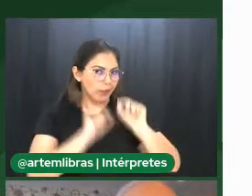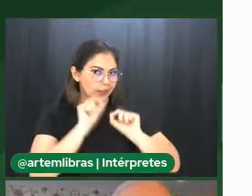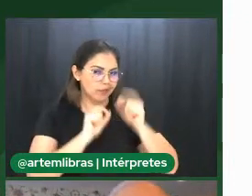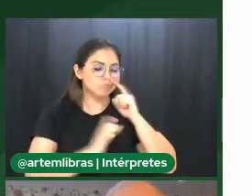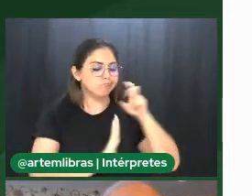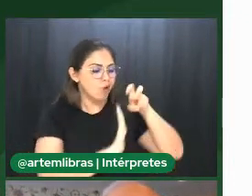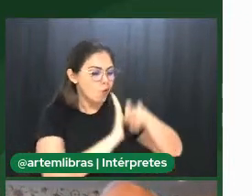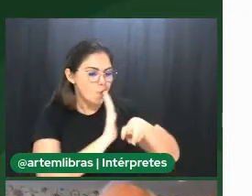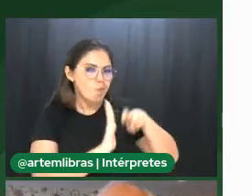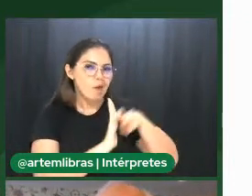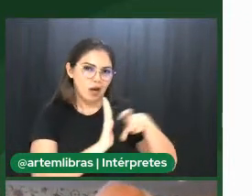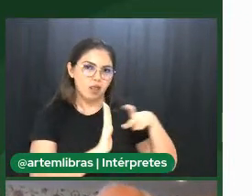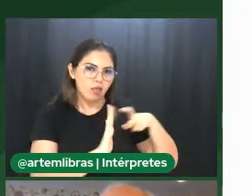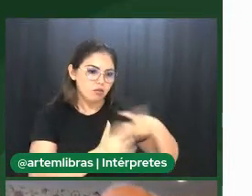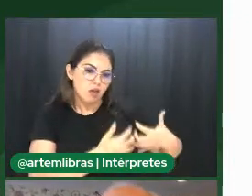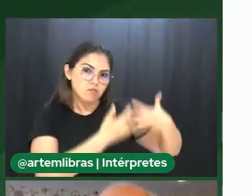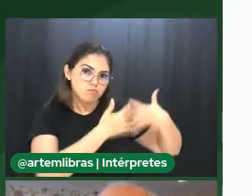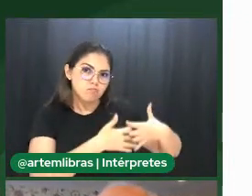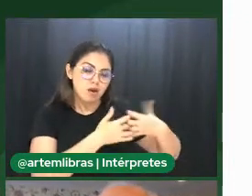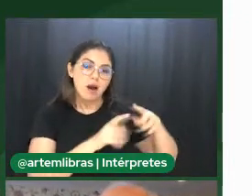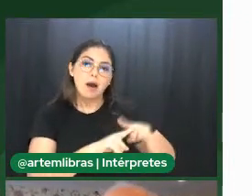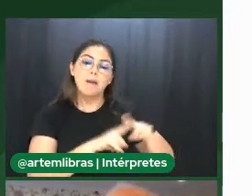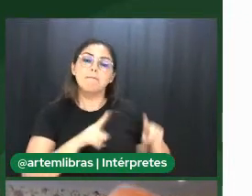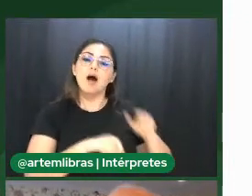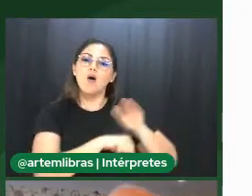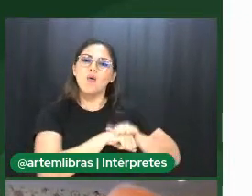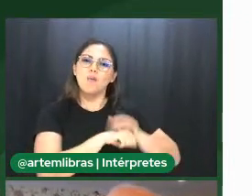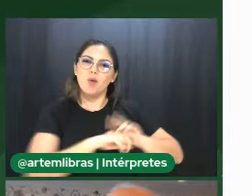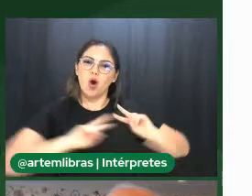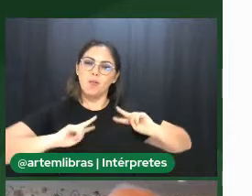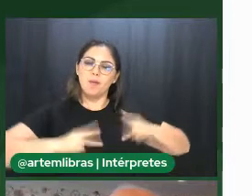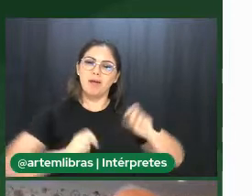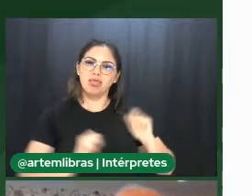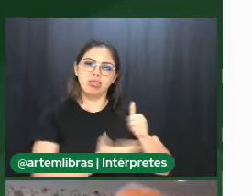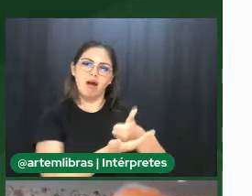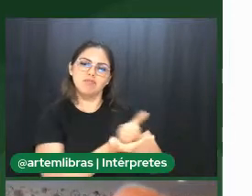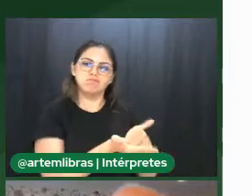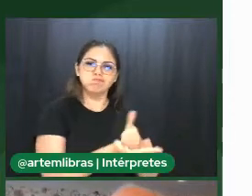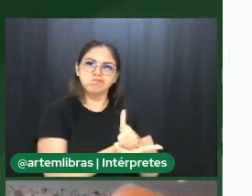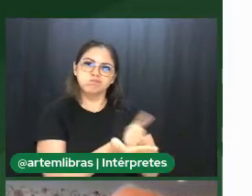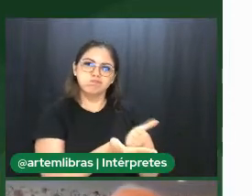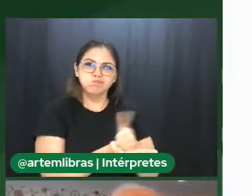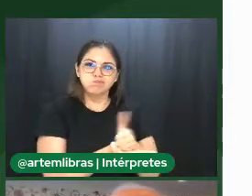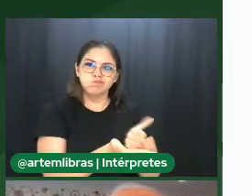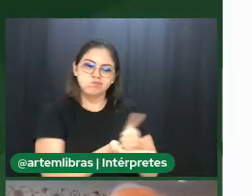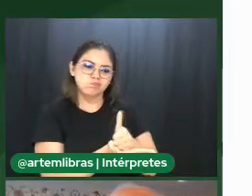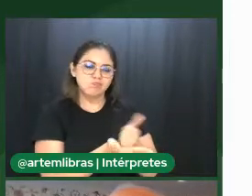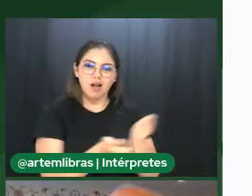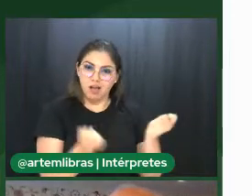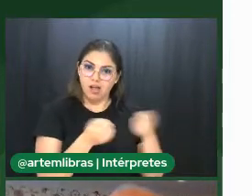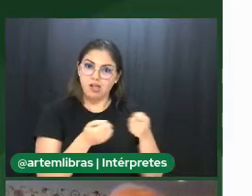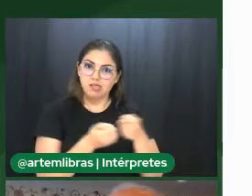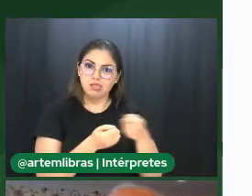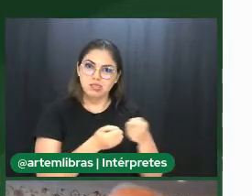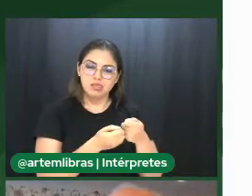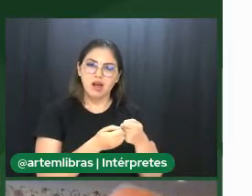give people full control. And the current direction is motorized, joystick controlled, teleoperated,